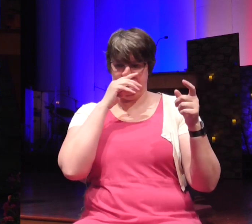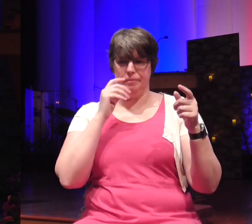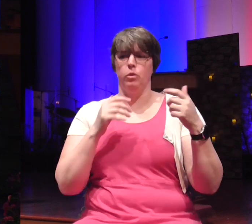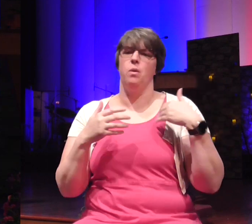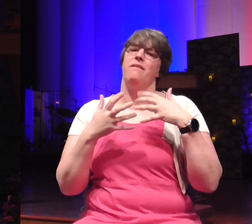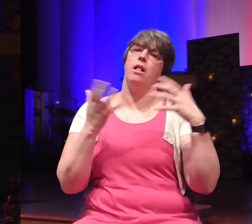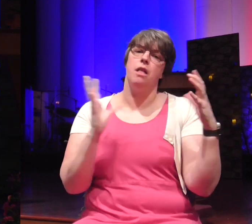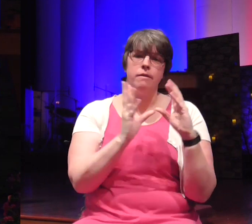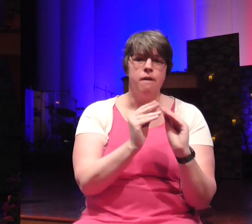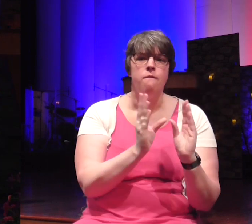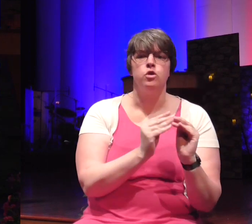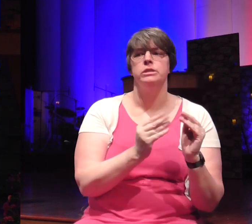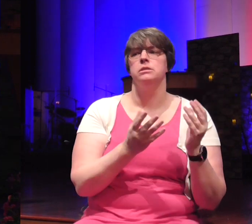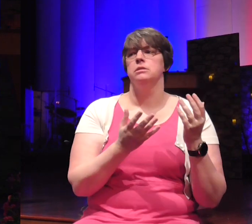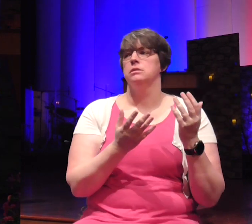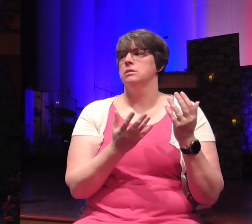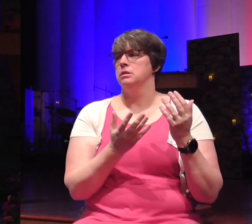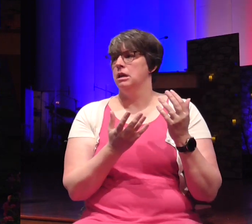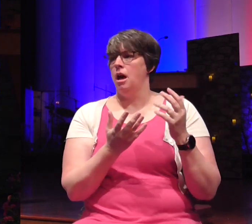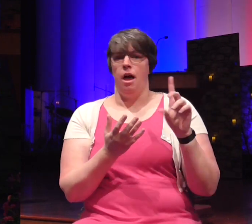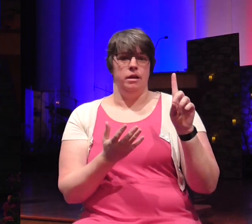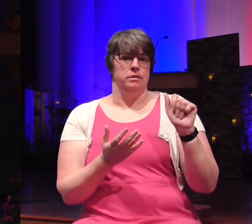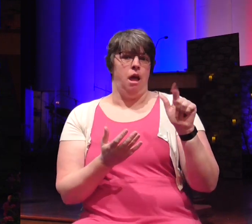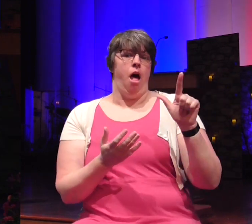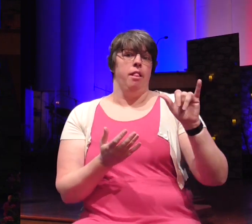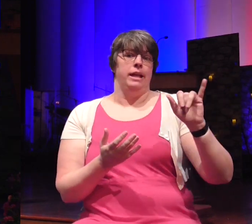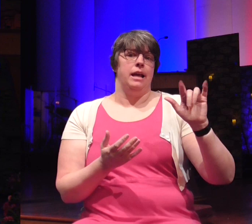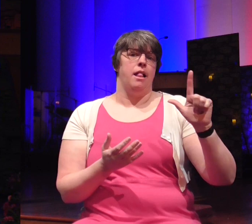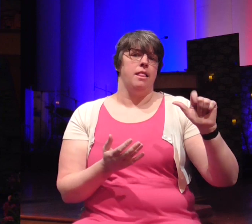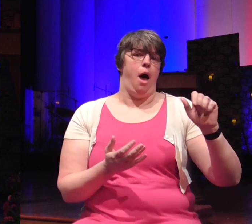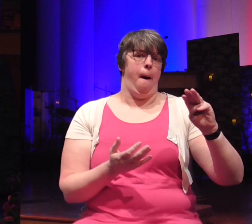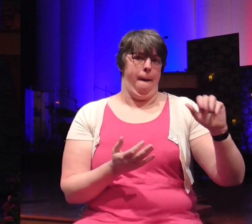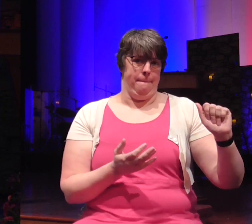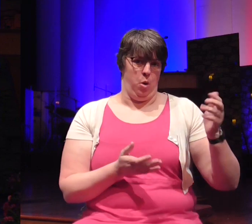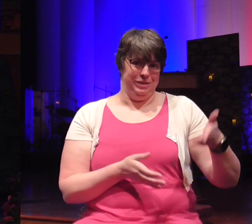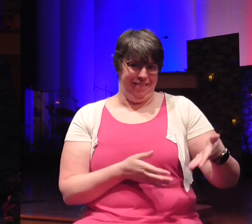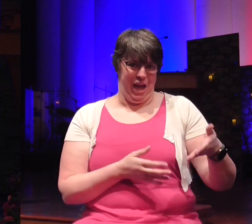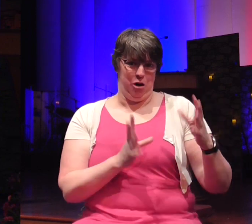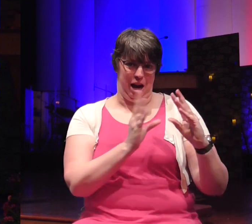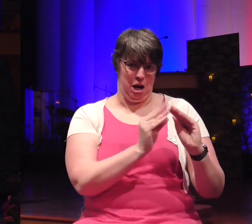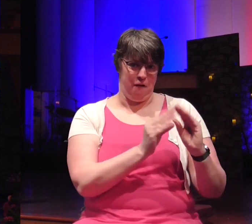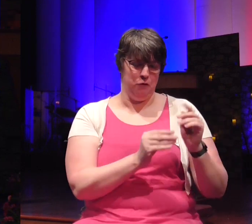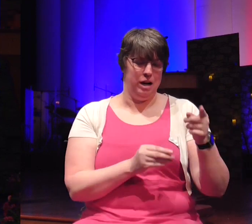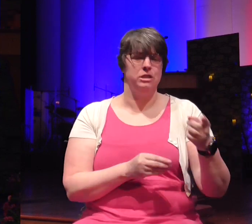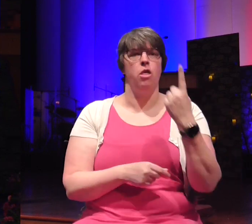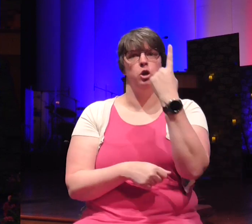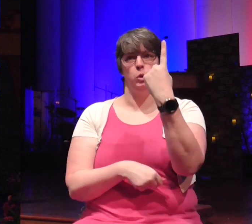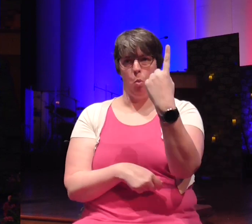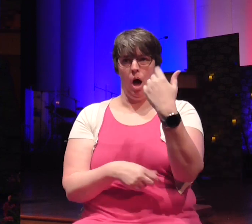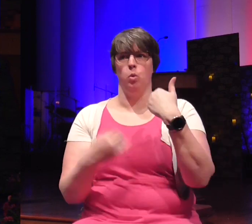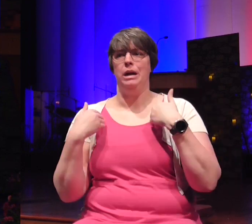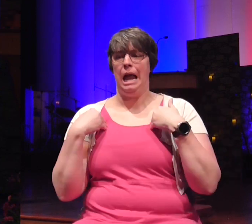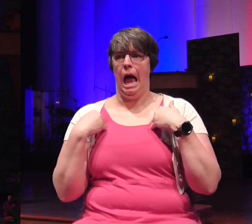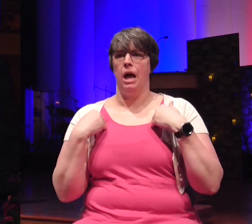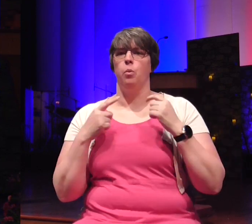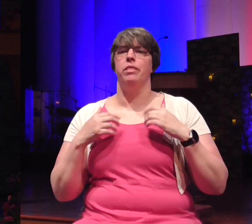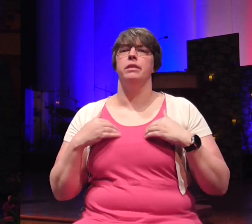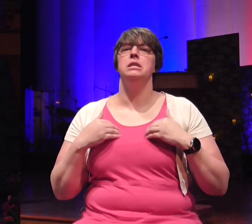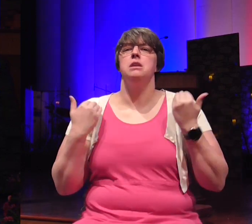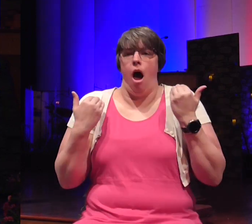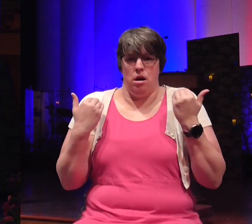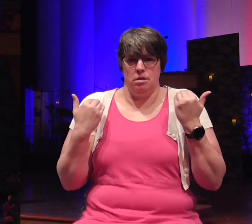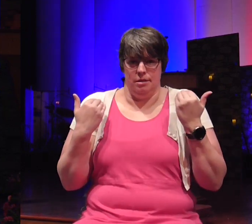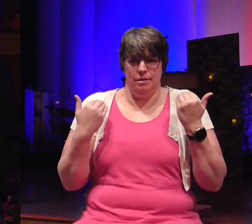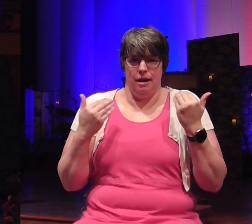lot of conferences. His Holiness the Dalai Lama was at 3. And there was one we had with young spiritual and social